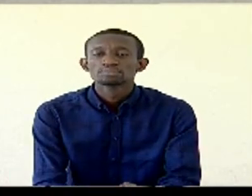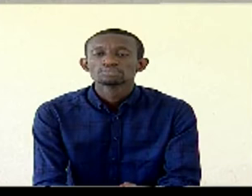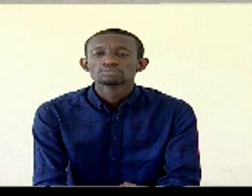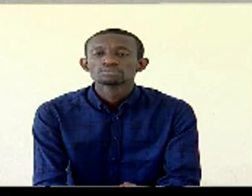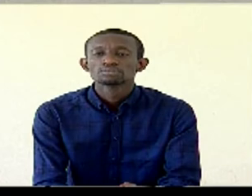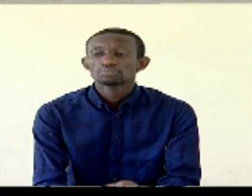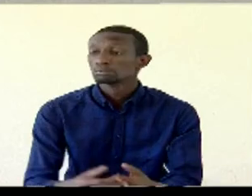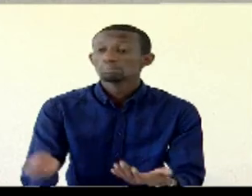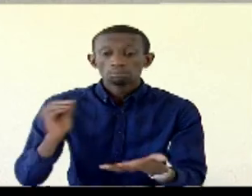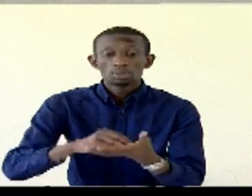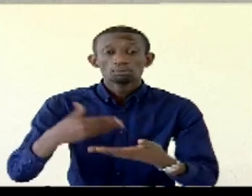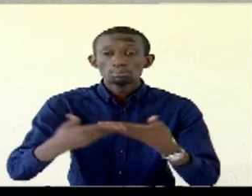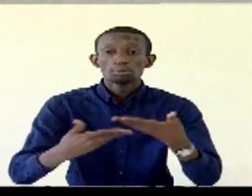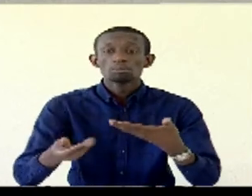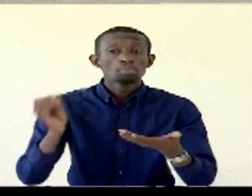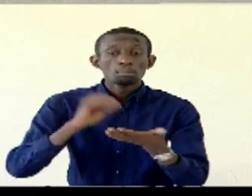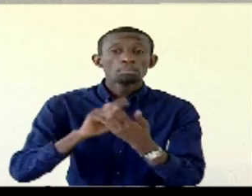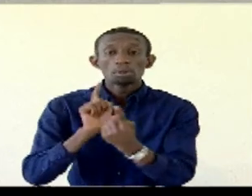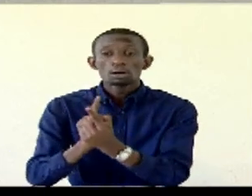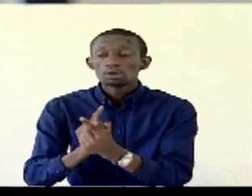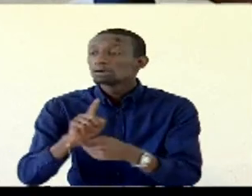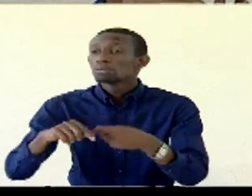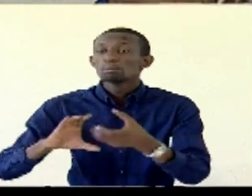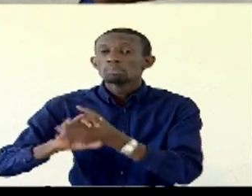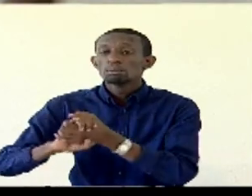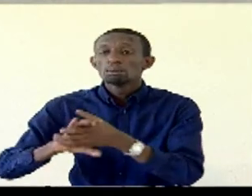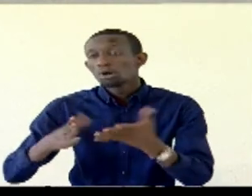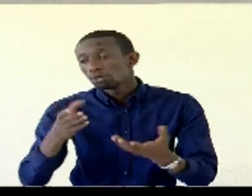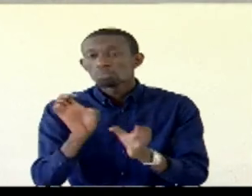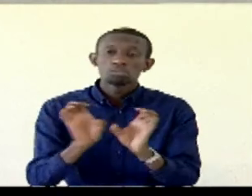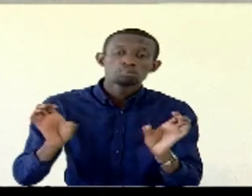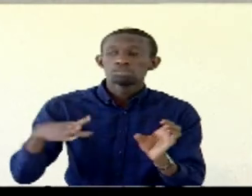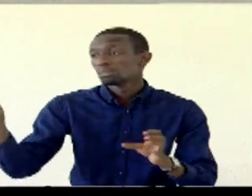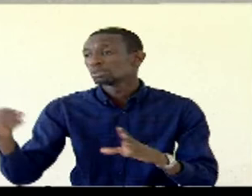do they keep meeting? Do they keep holding hands? Or they part ways?